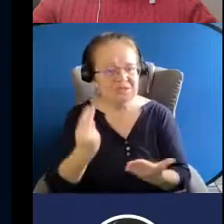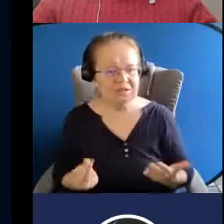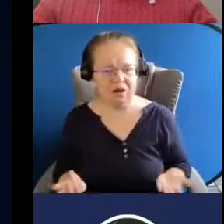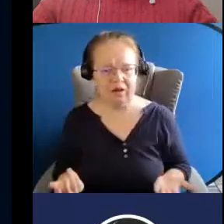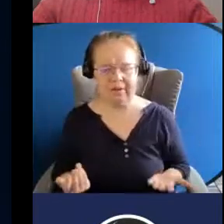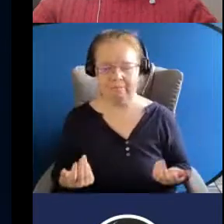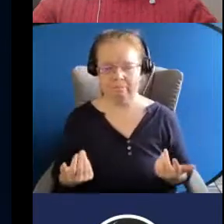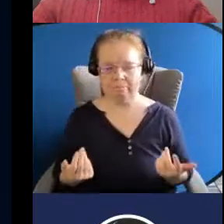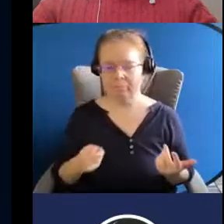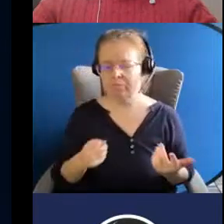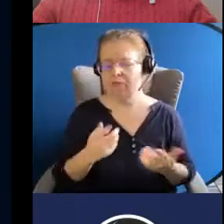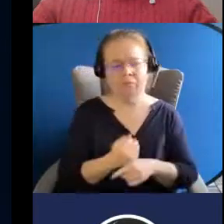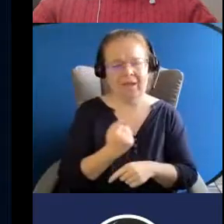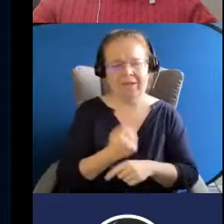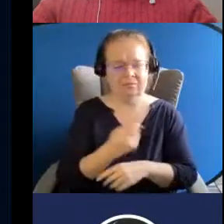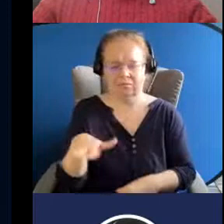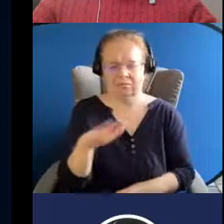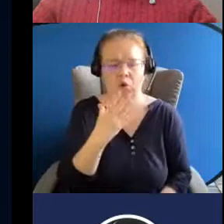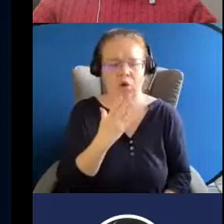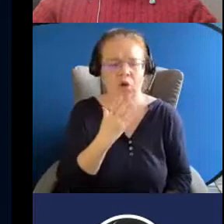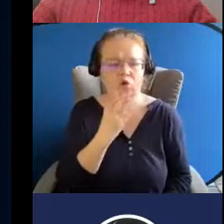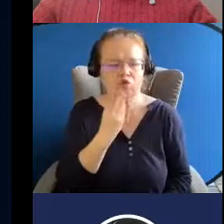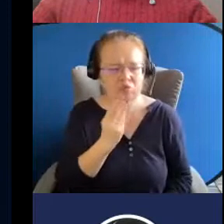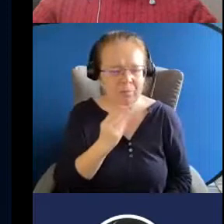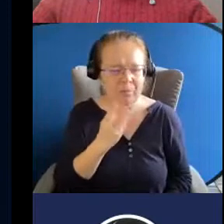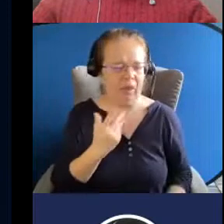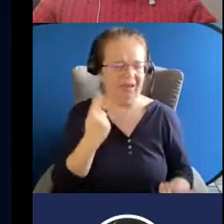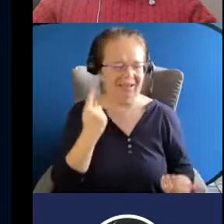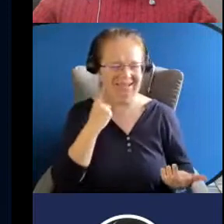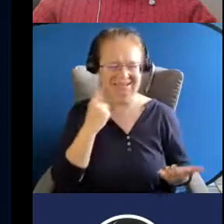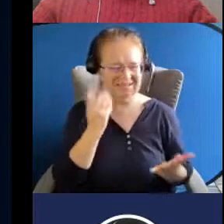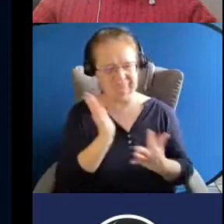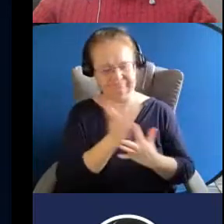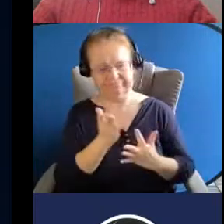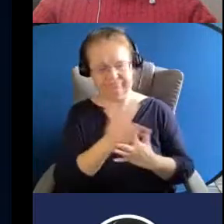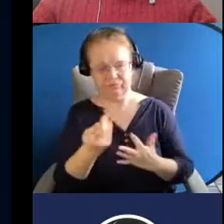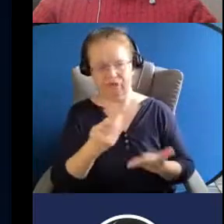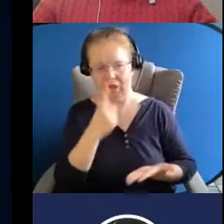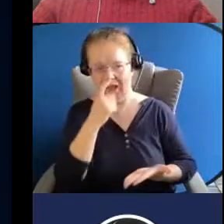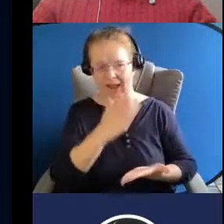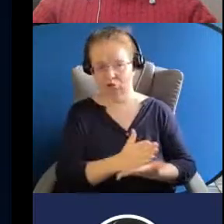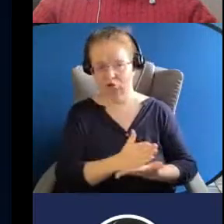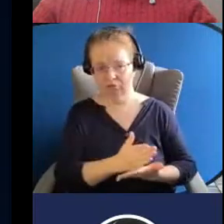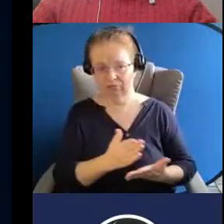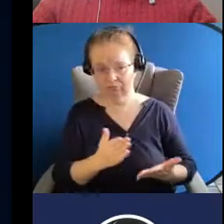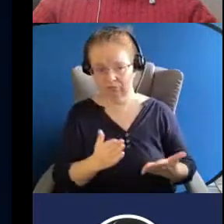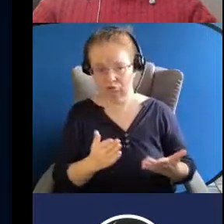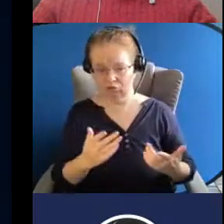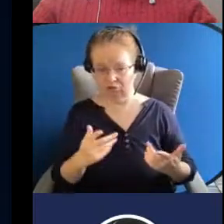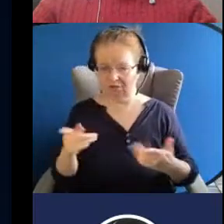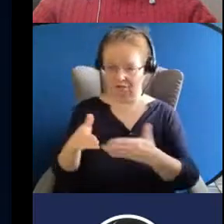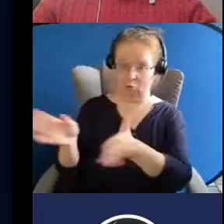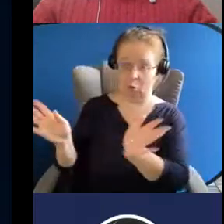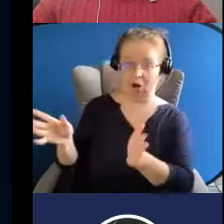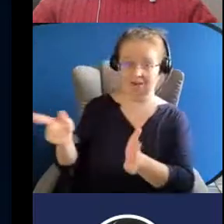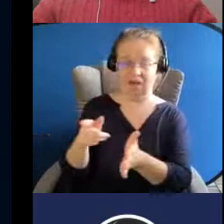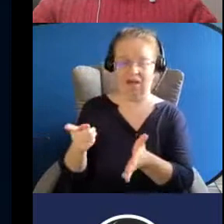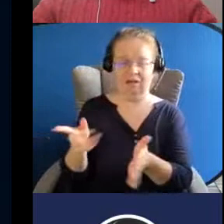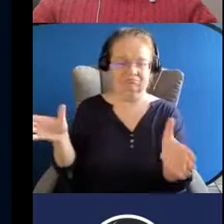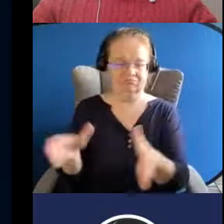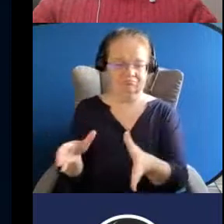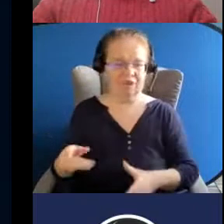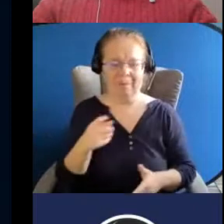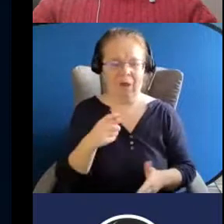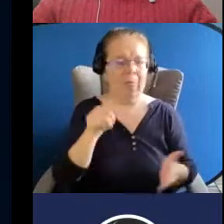the thing that makes it so much more usable and more trustworthy, I would argue, for a much wider group of people is just this auto